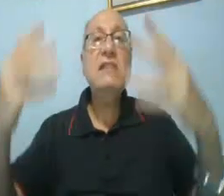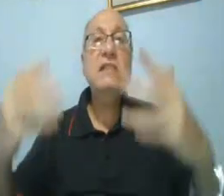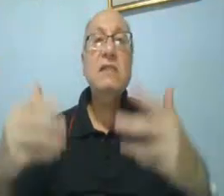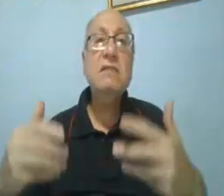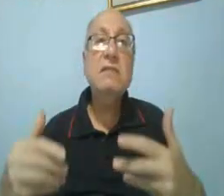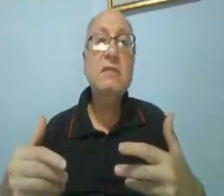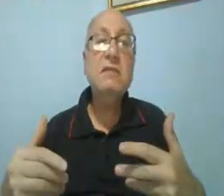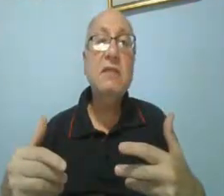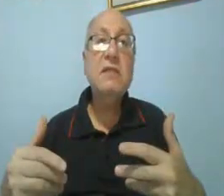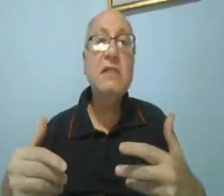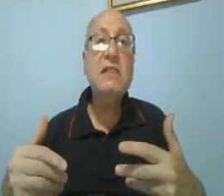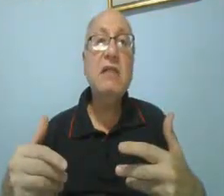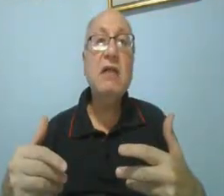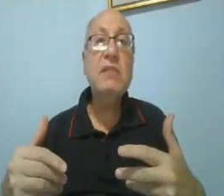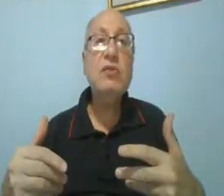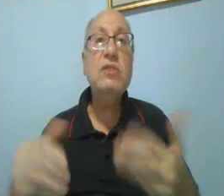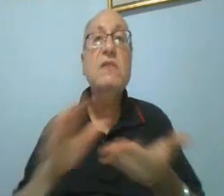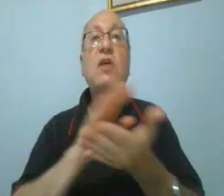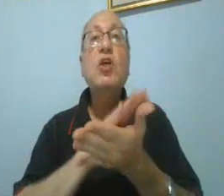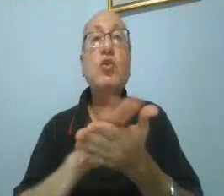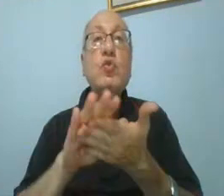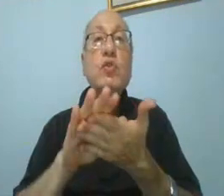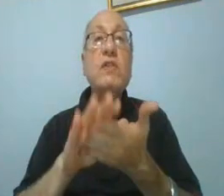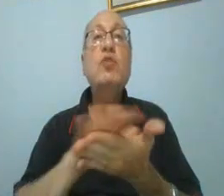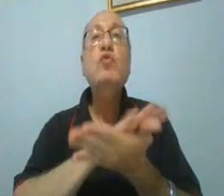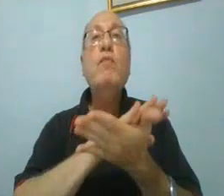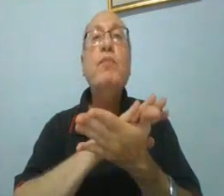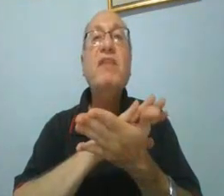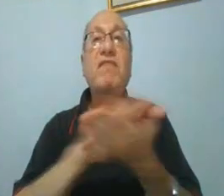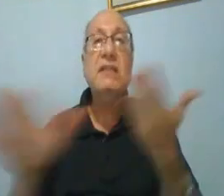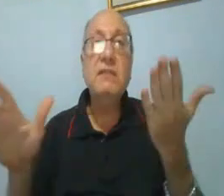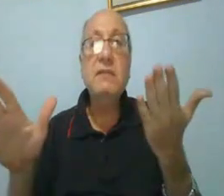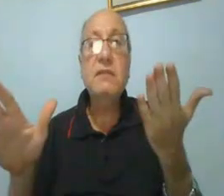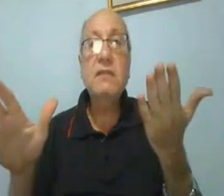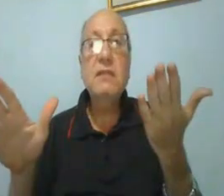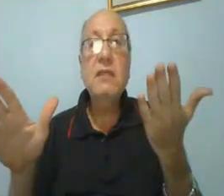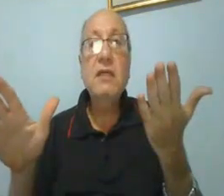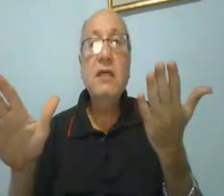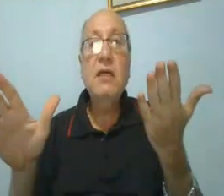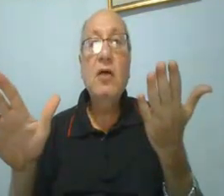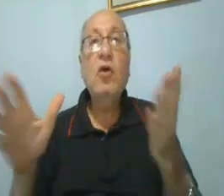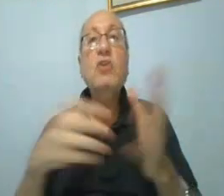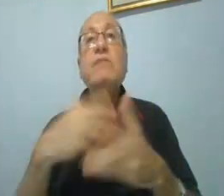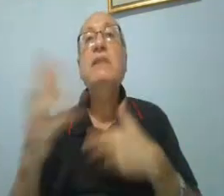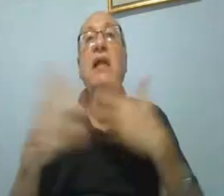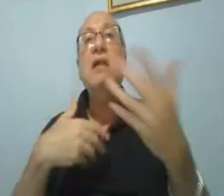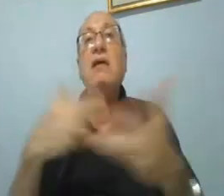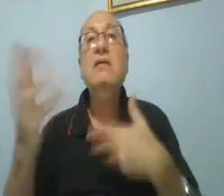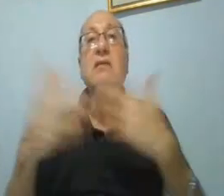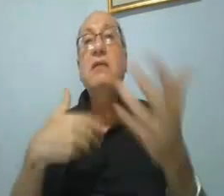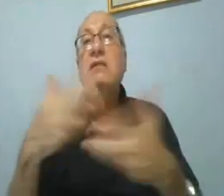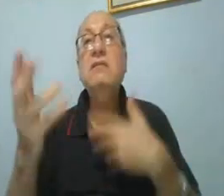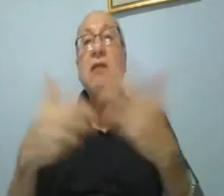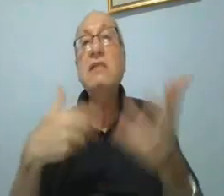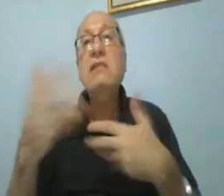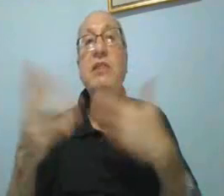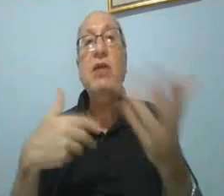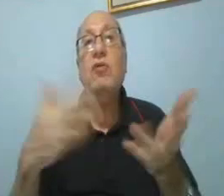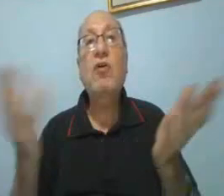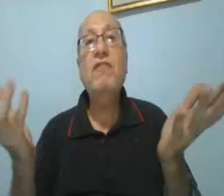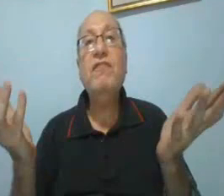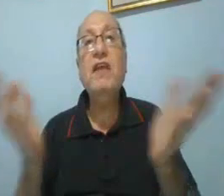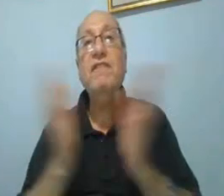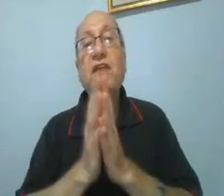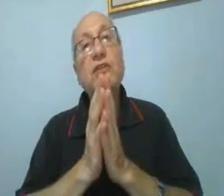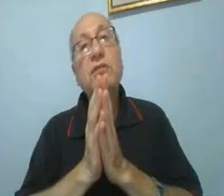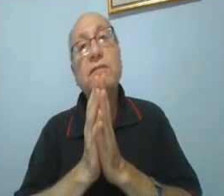All these standard methods used to prevent hospital